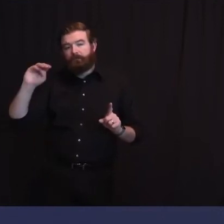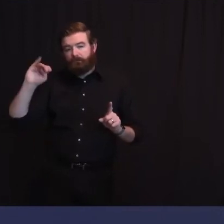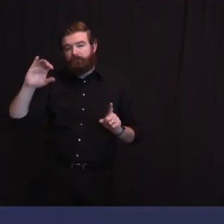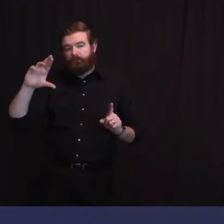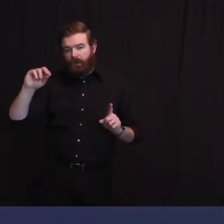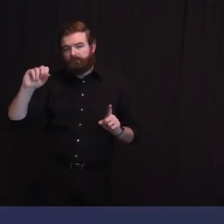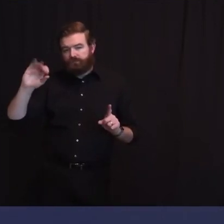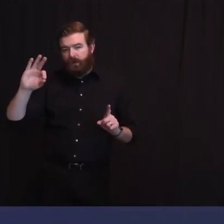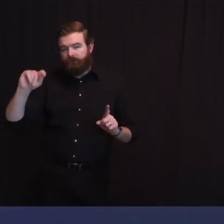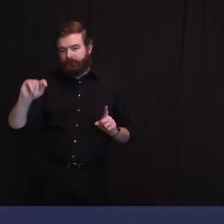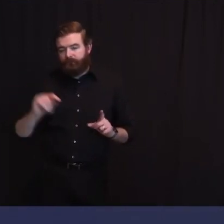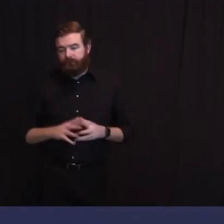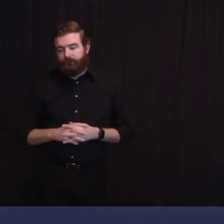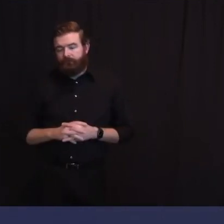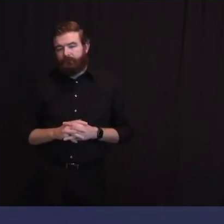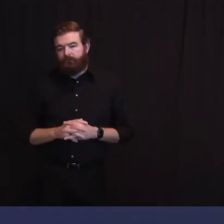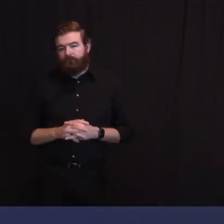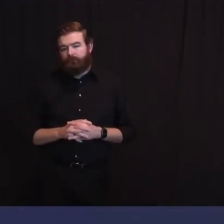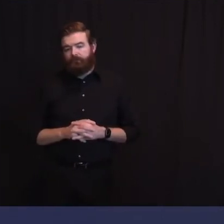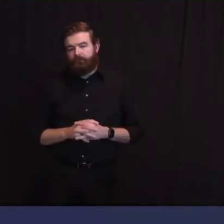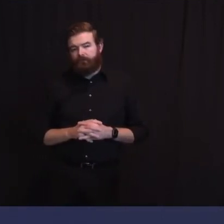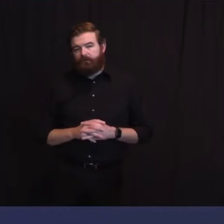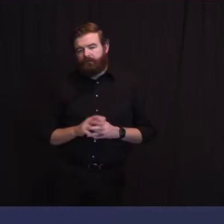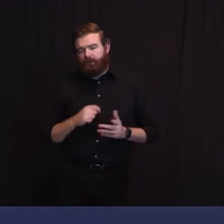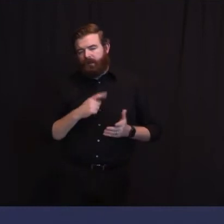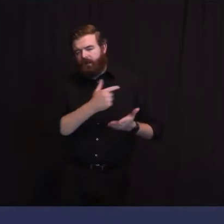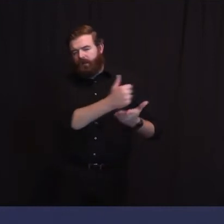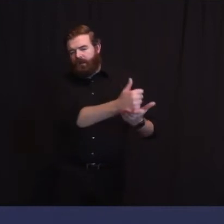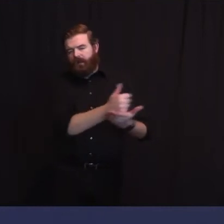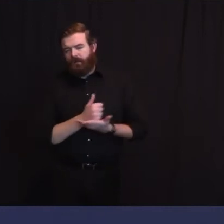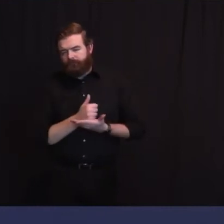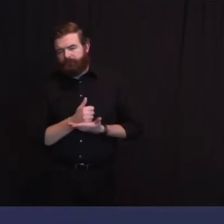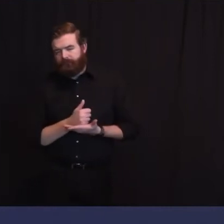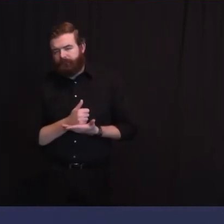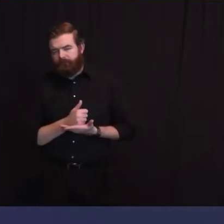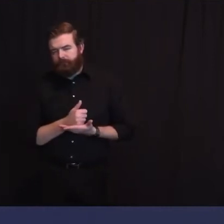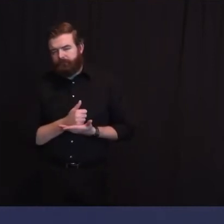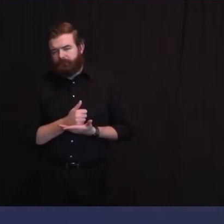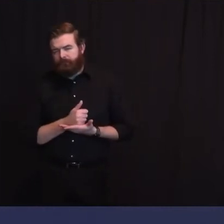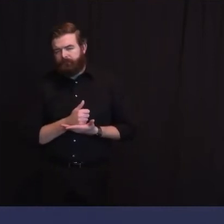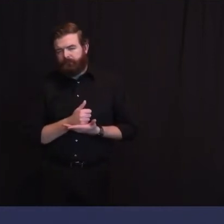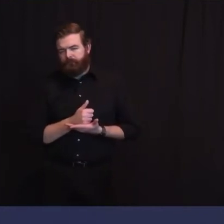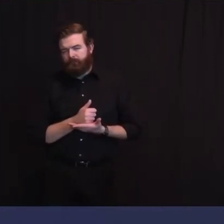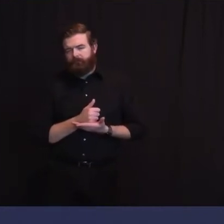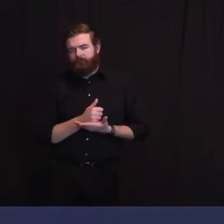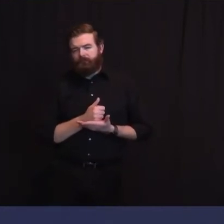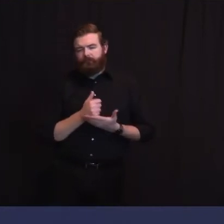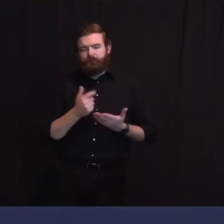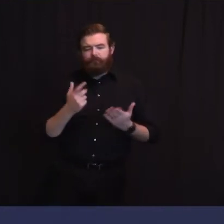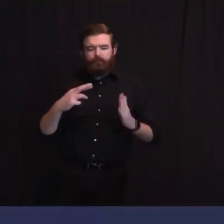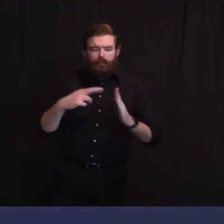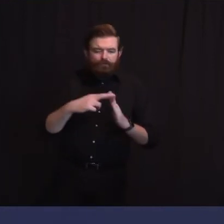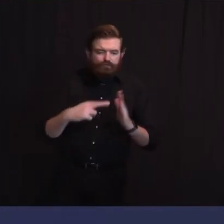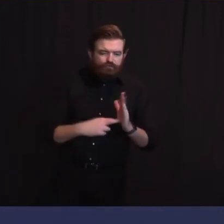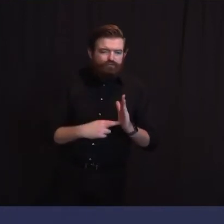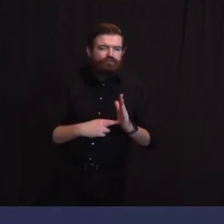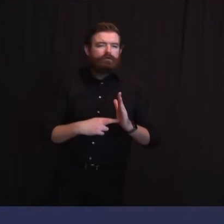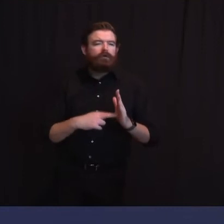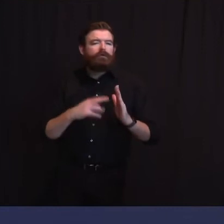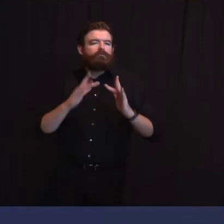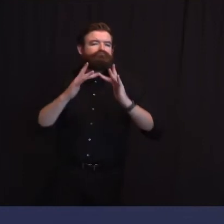to help us with this extraordinary, not just demand for vaccines, but extraordinary number of people. As I mentioned, just under 2 million. It's probably over 2 million at this